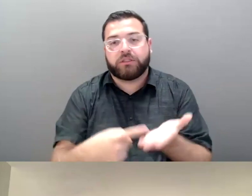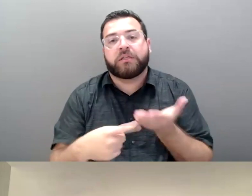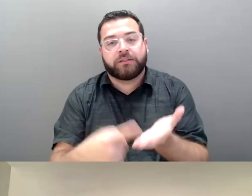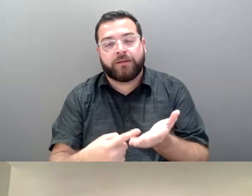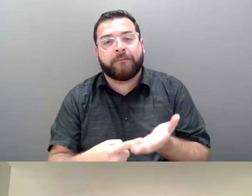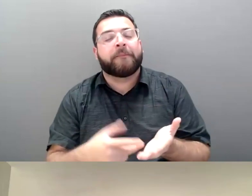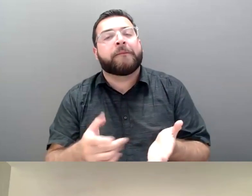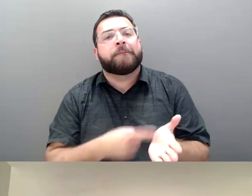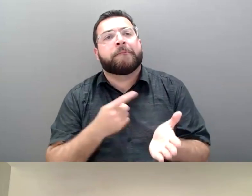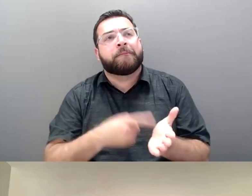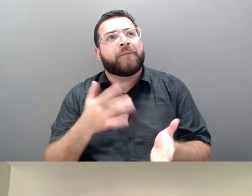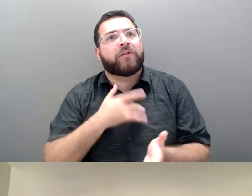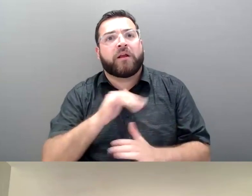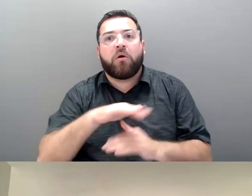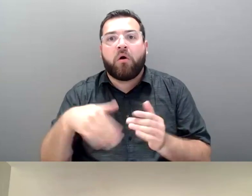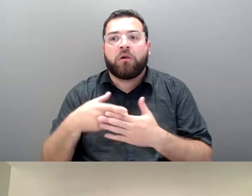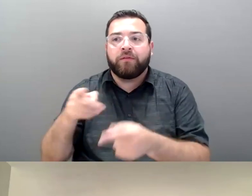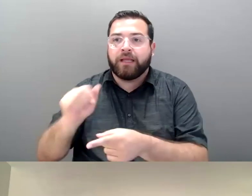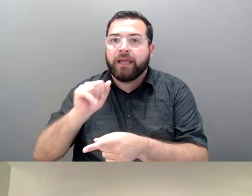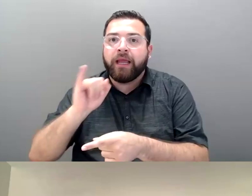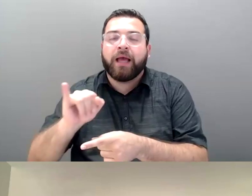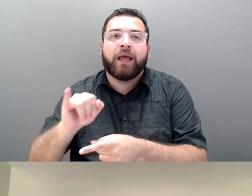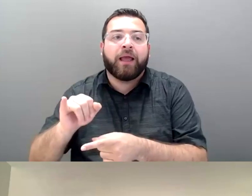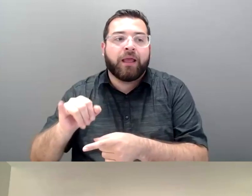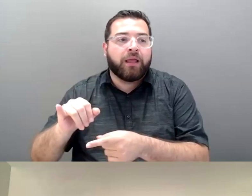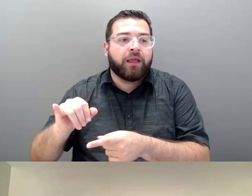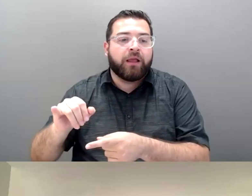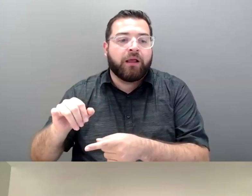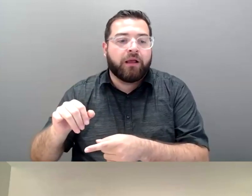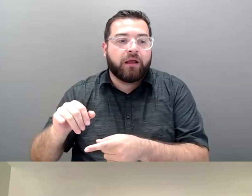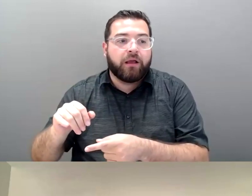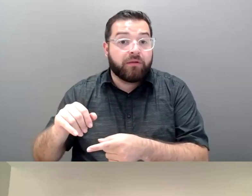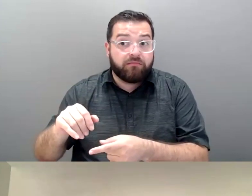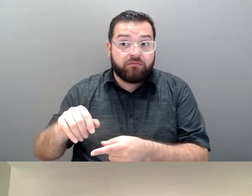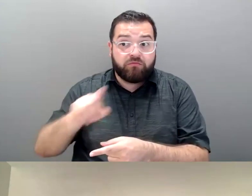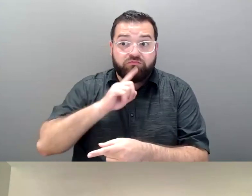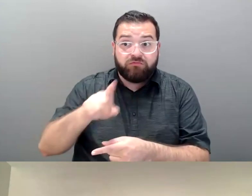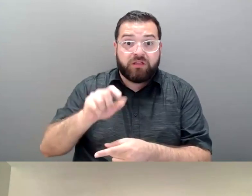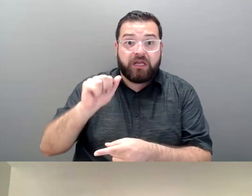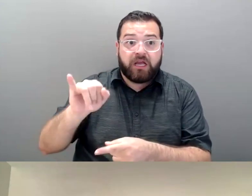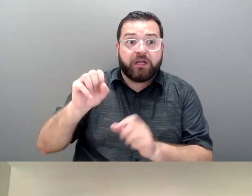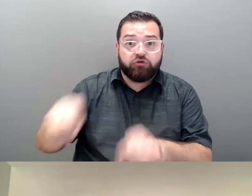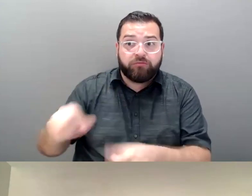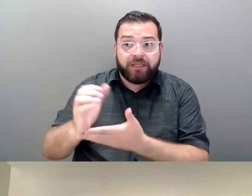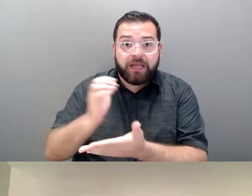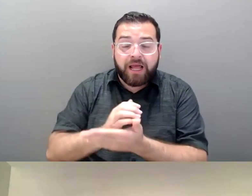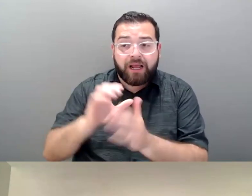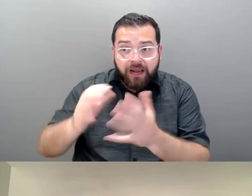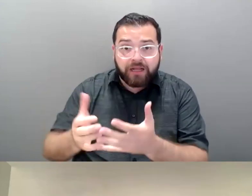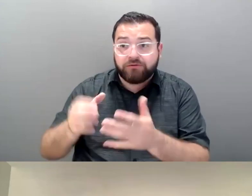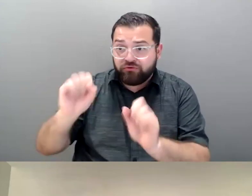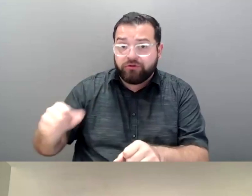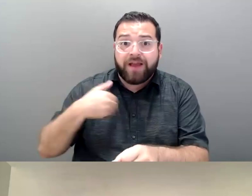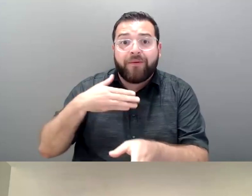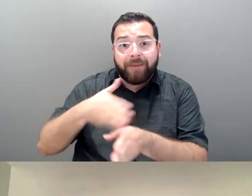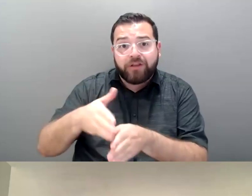feel like everything, all of this AI, like these are courses unto themselves. Like we could major in AI, right?